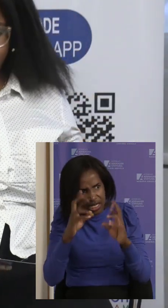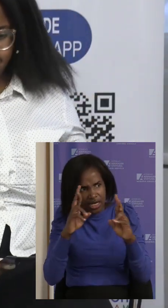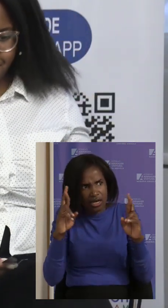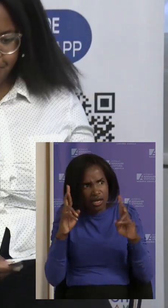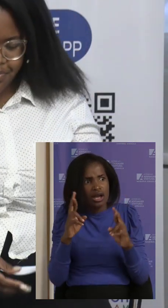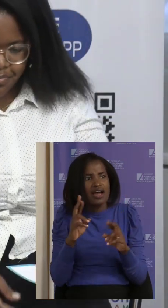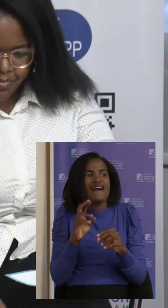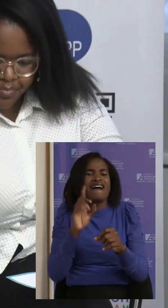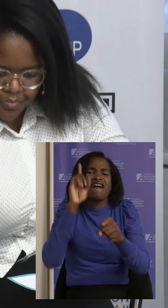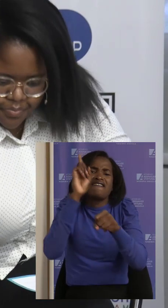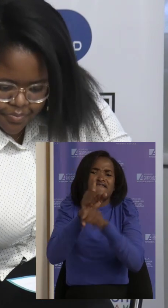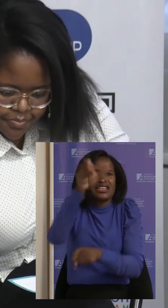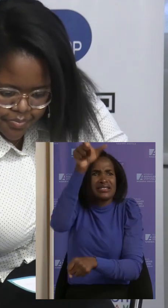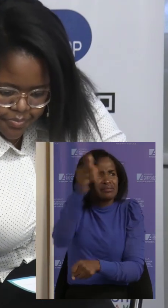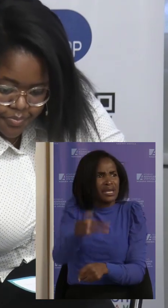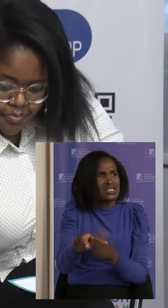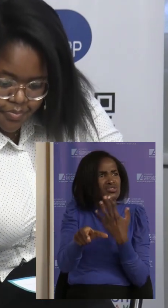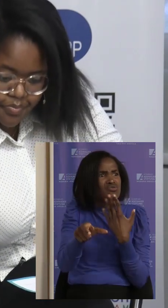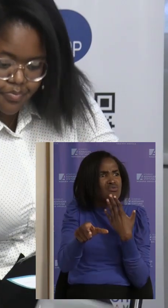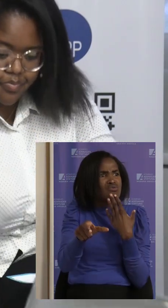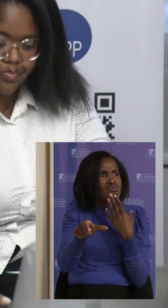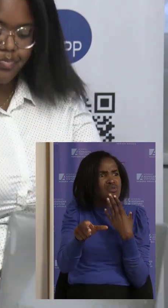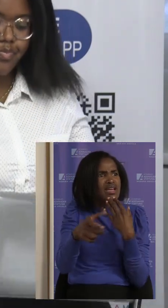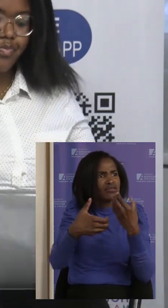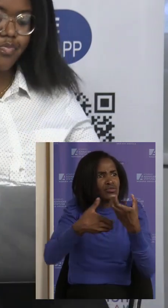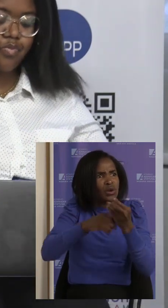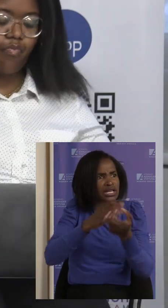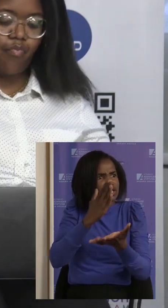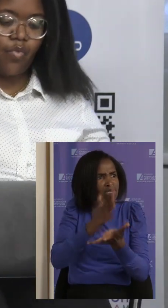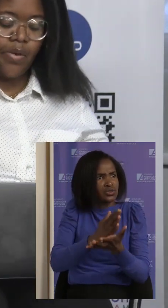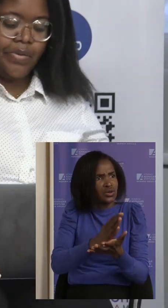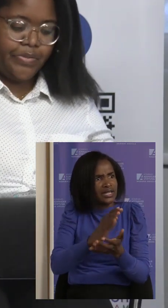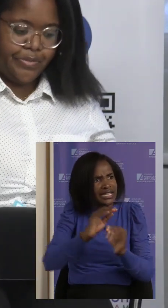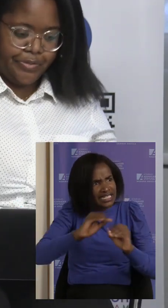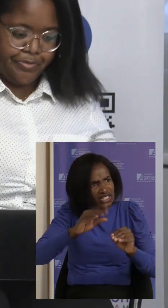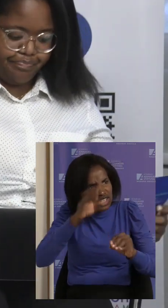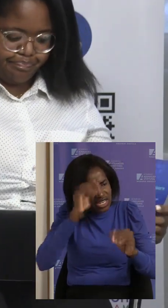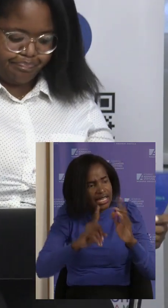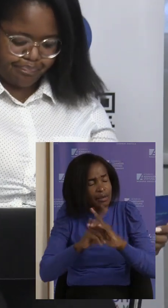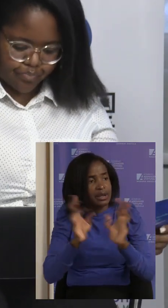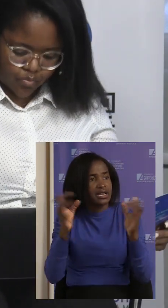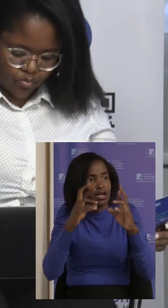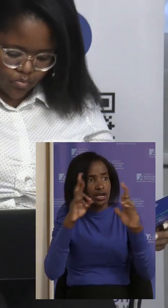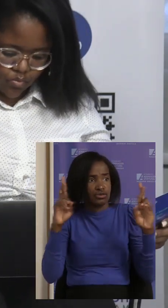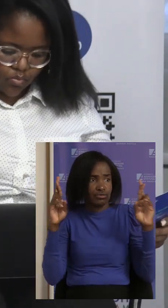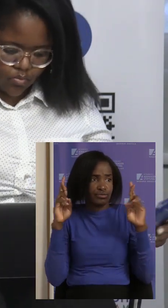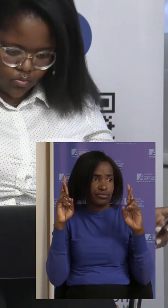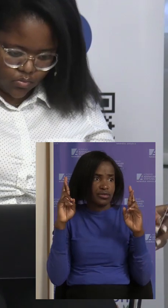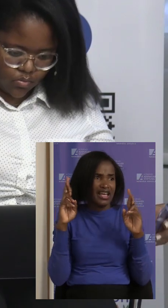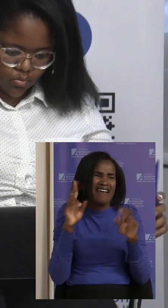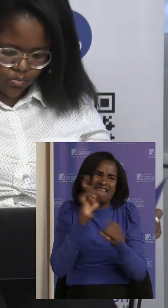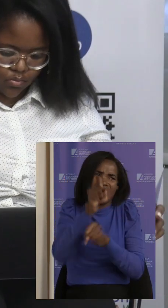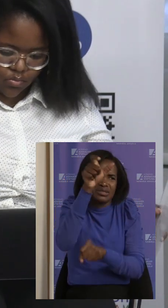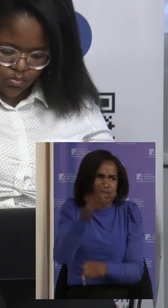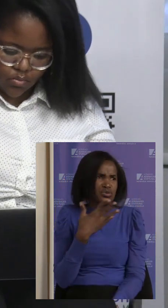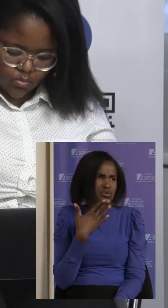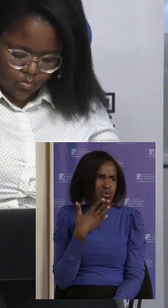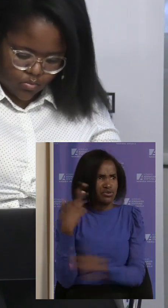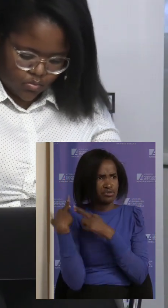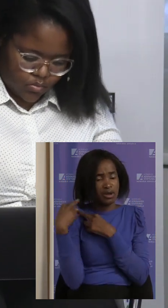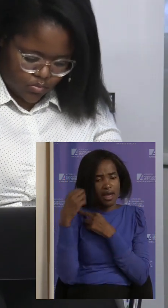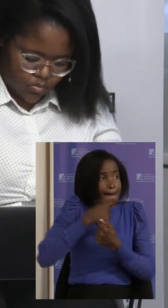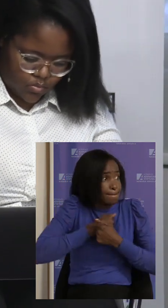is the first person who has to quality assure the teaching and learning happening in a classroom? Who's the first one? It's